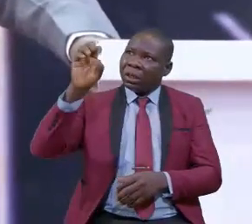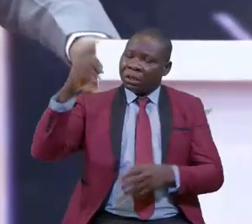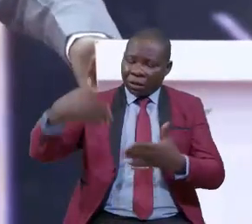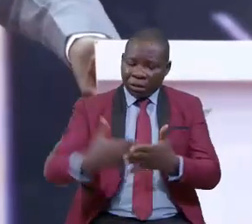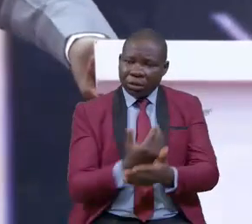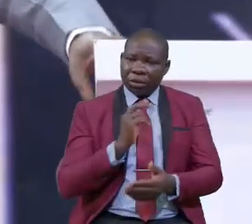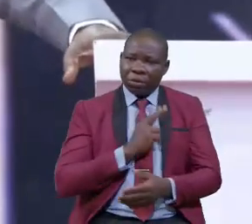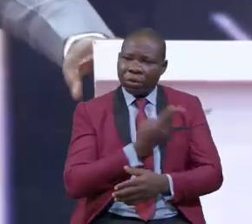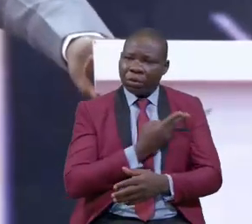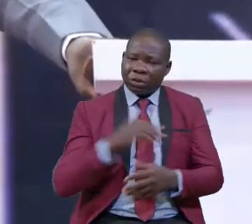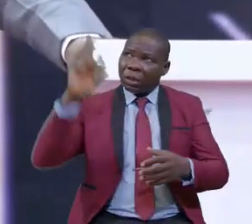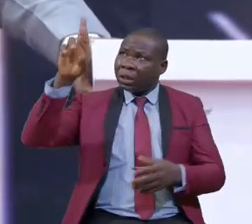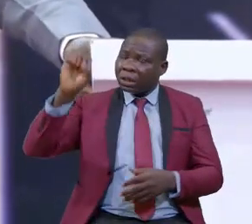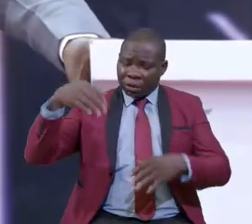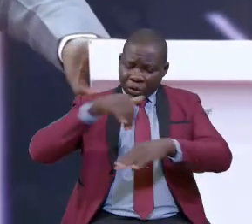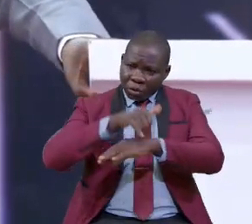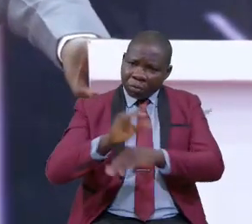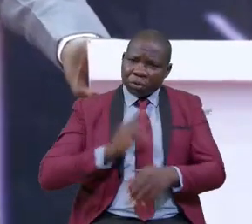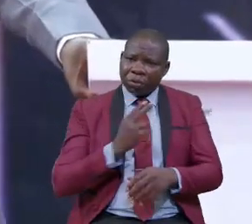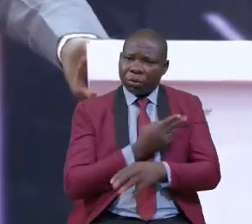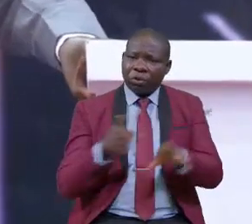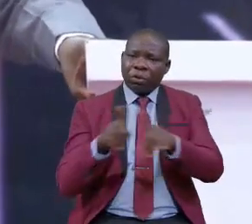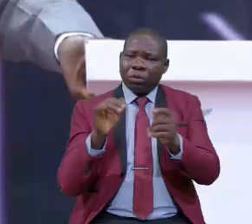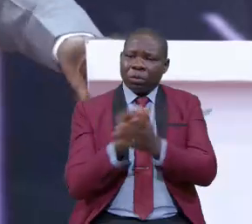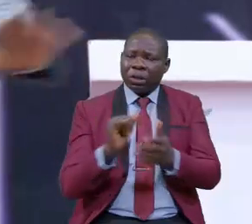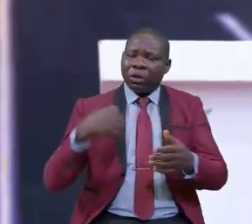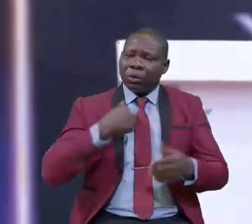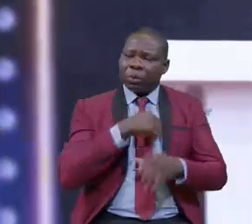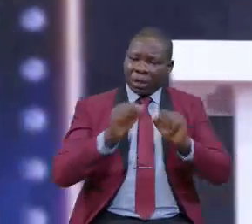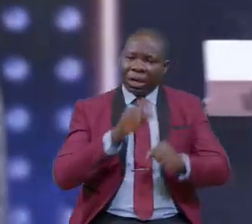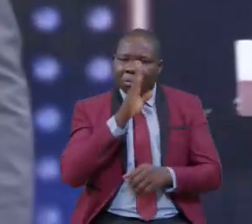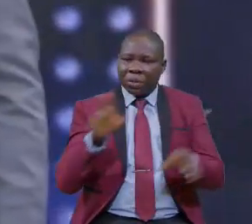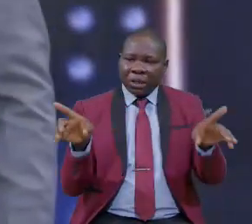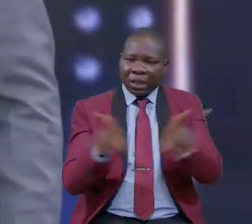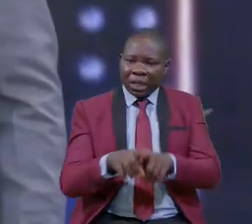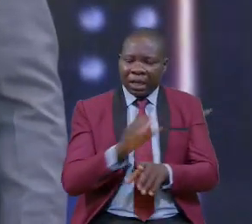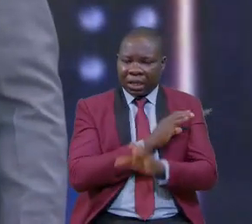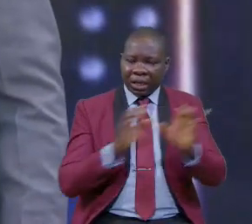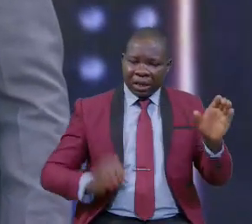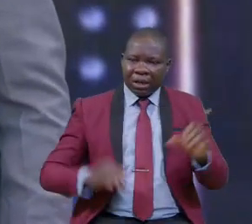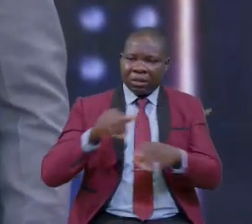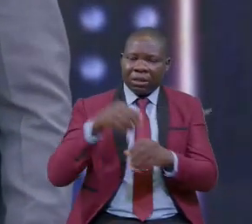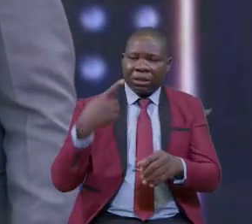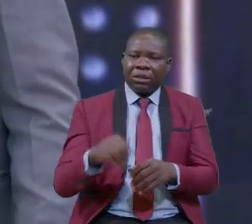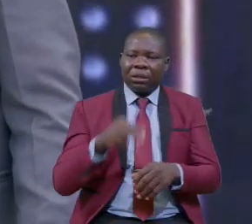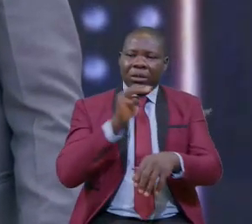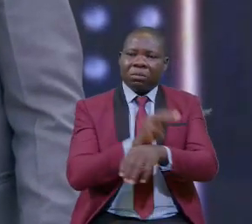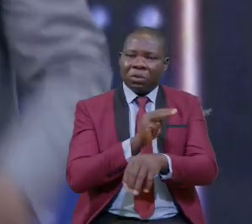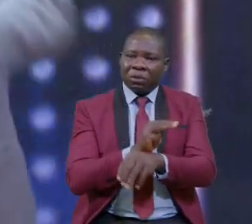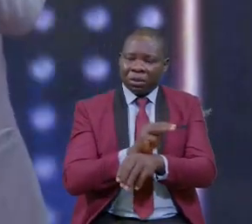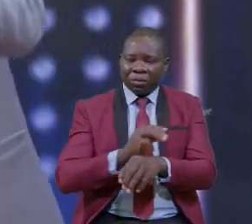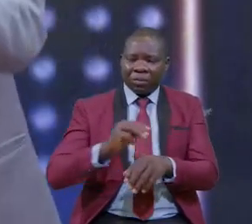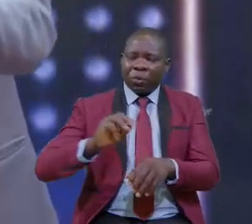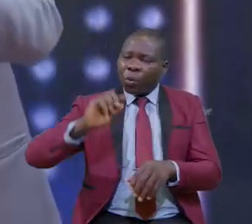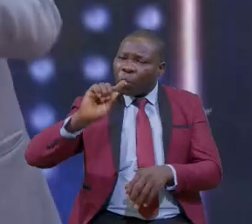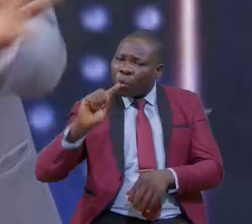Christ in ministry. You know, only 120 at the upper room.